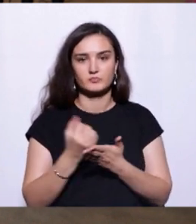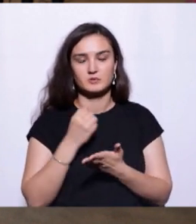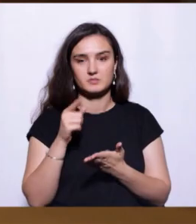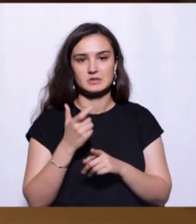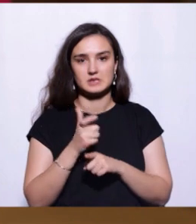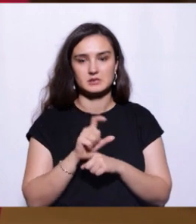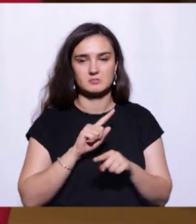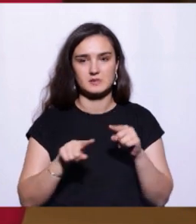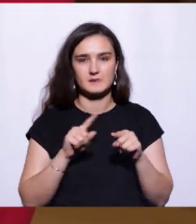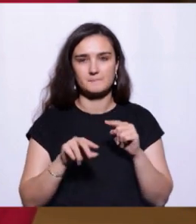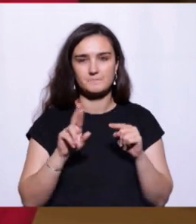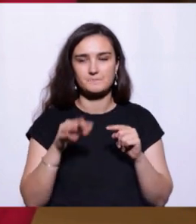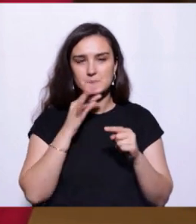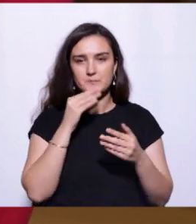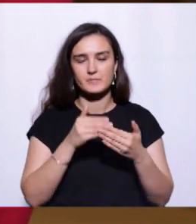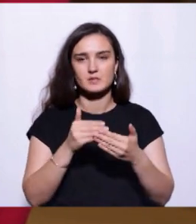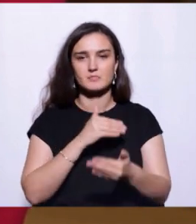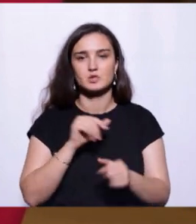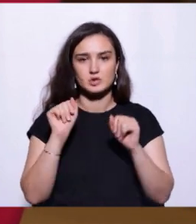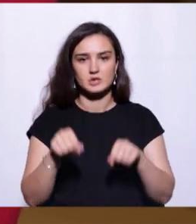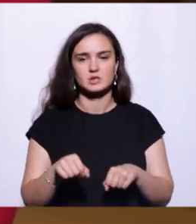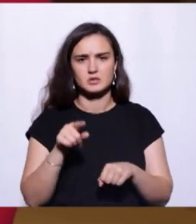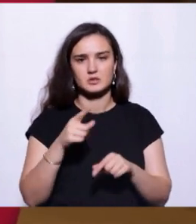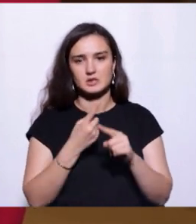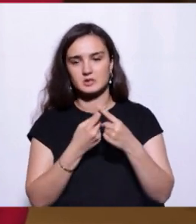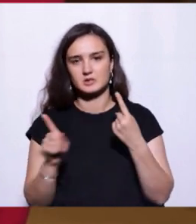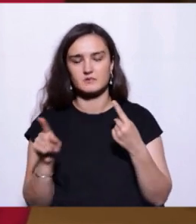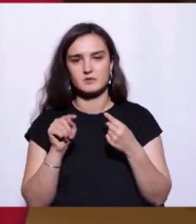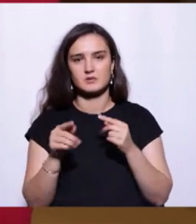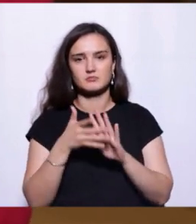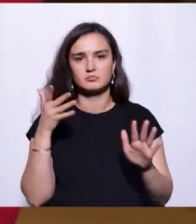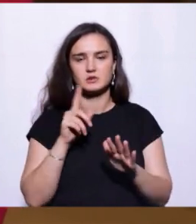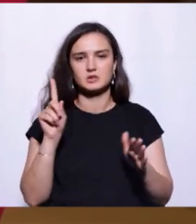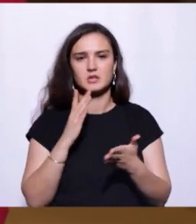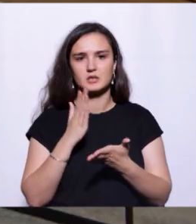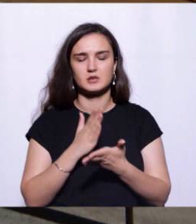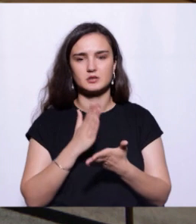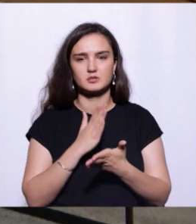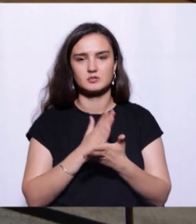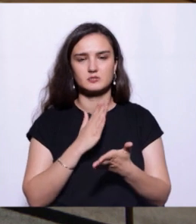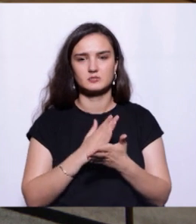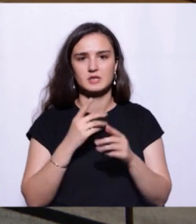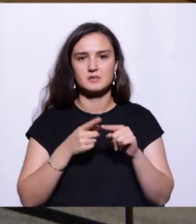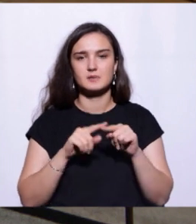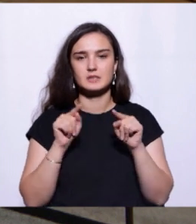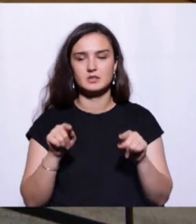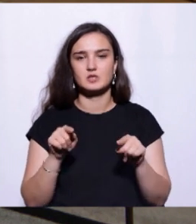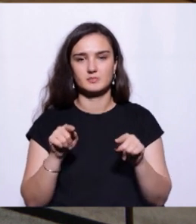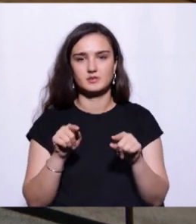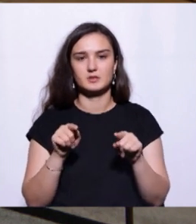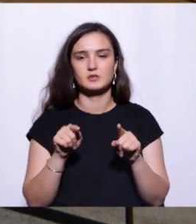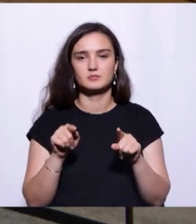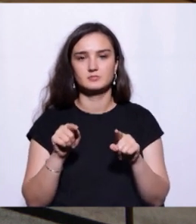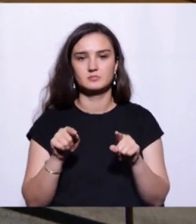out very soon. But before that, can you please have another guess? What is the real size of this in real